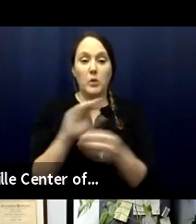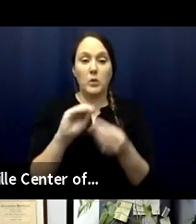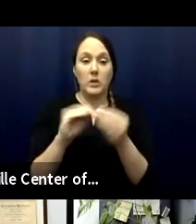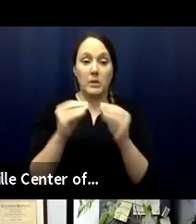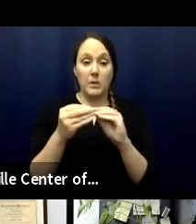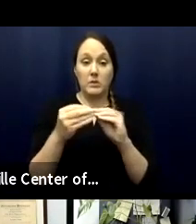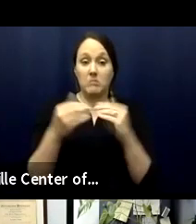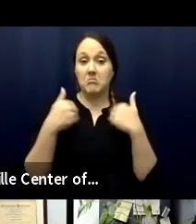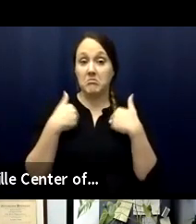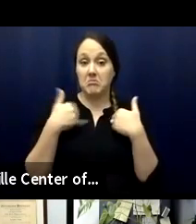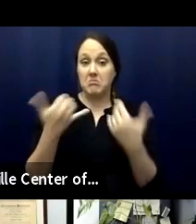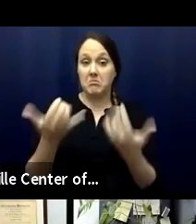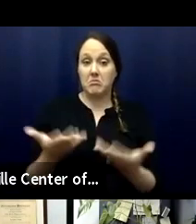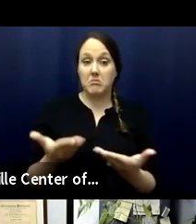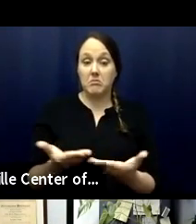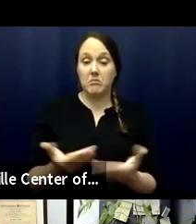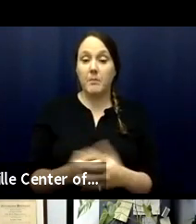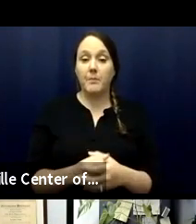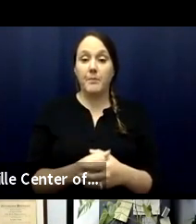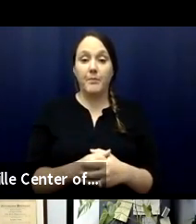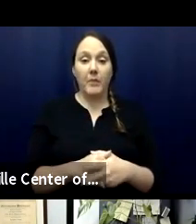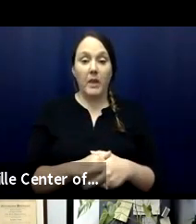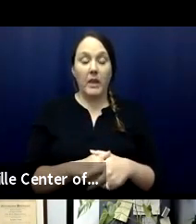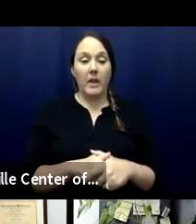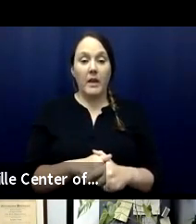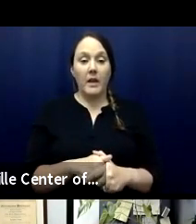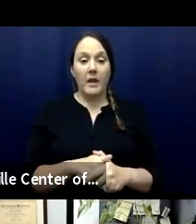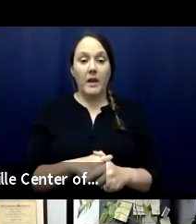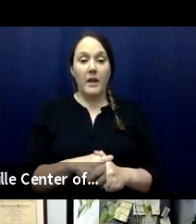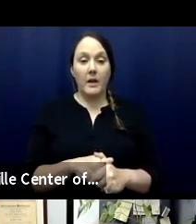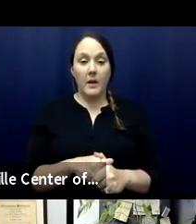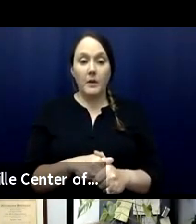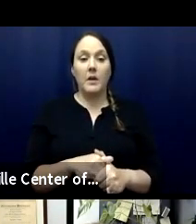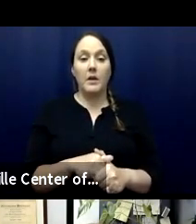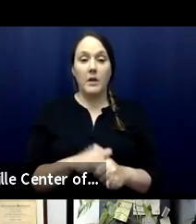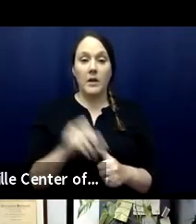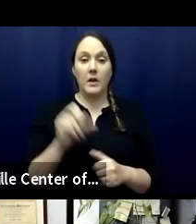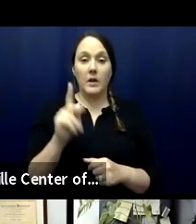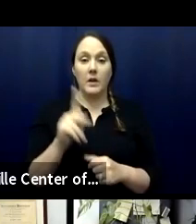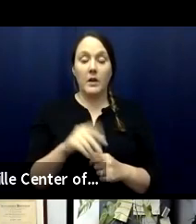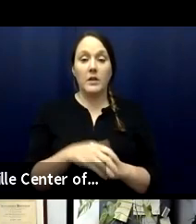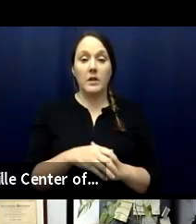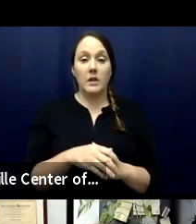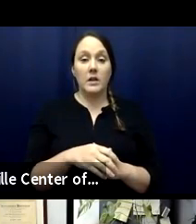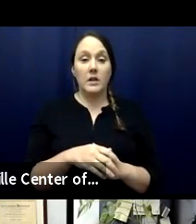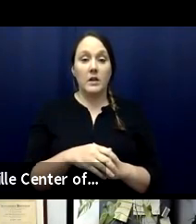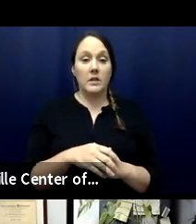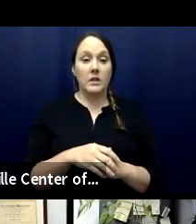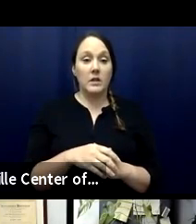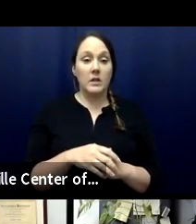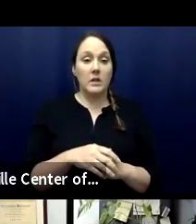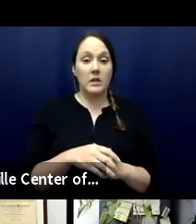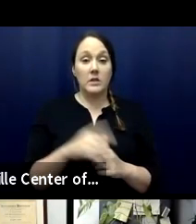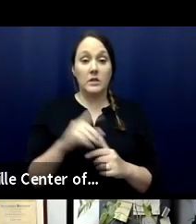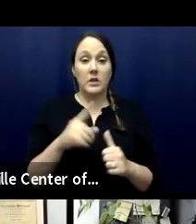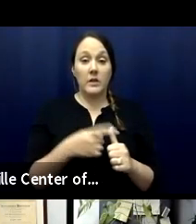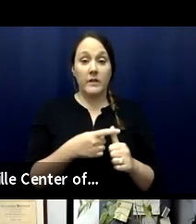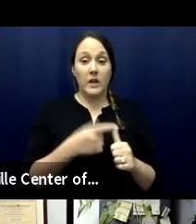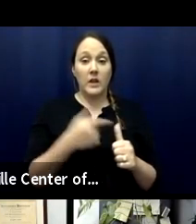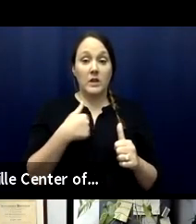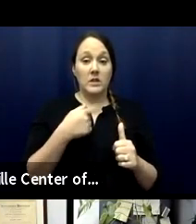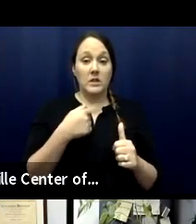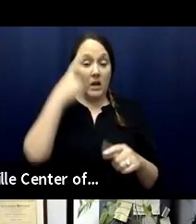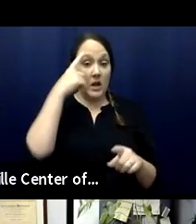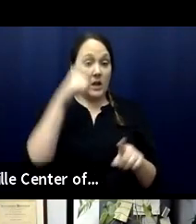have them, so. Oh, you got them? Yeah. Okay. And the person who's second, I would agree and state that we